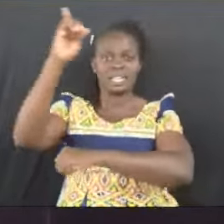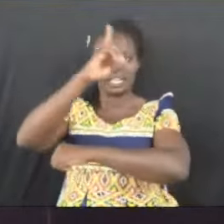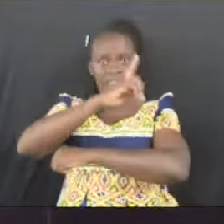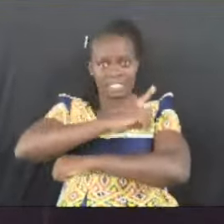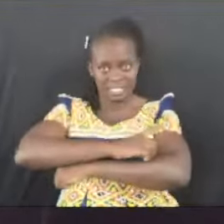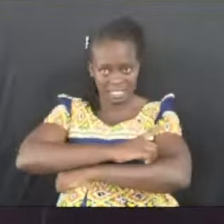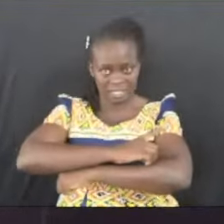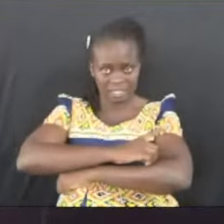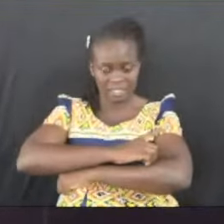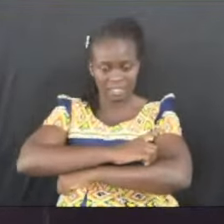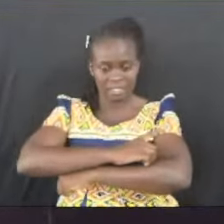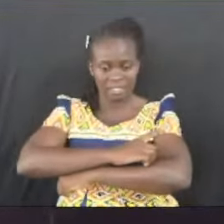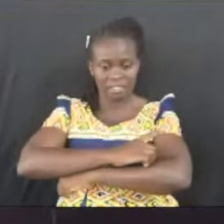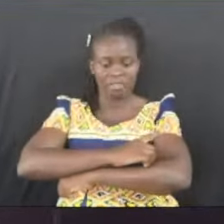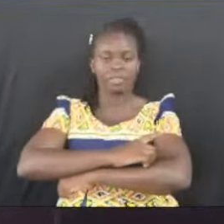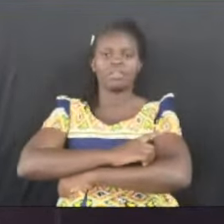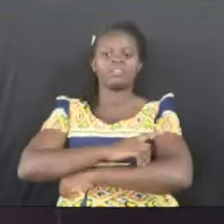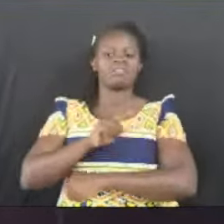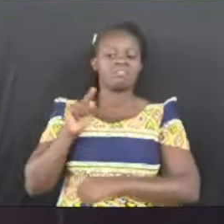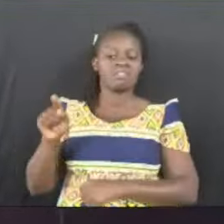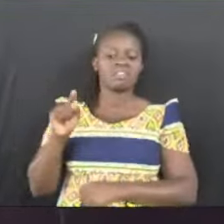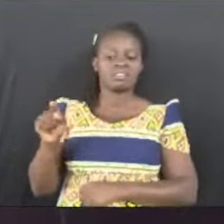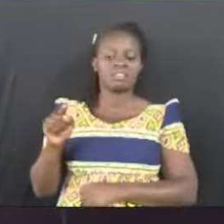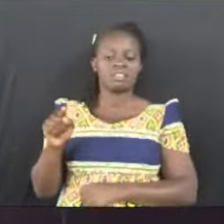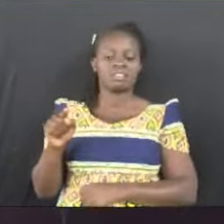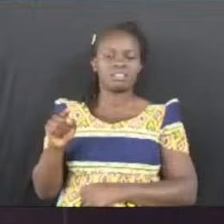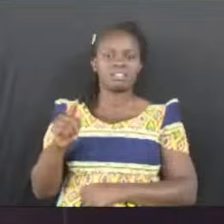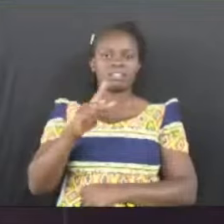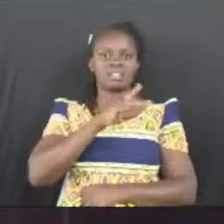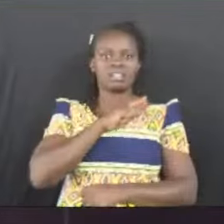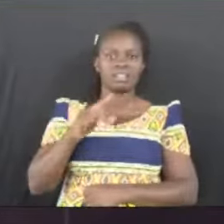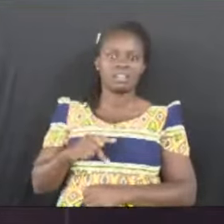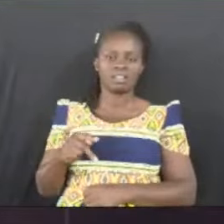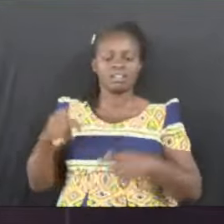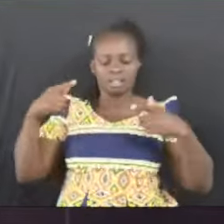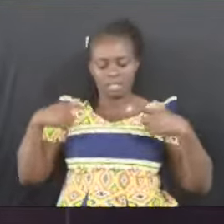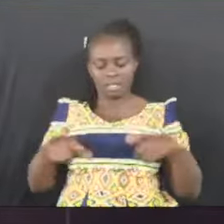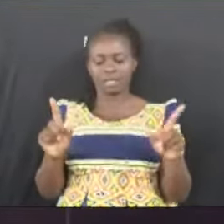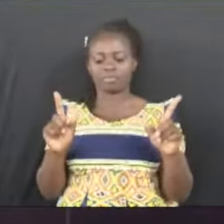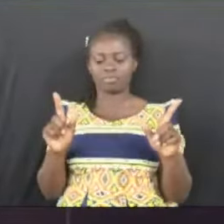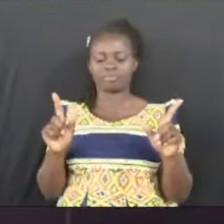then Pharaoh gave in. And the children of Israel